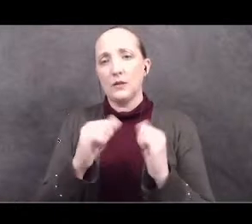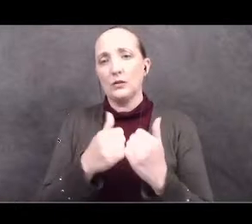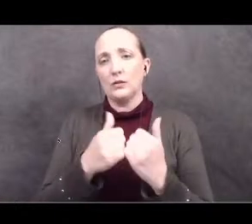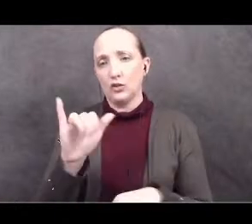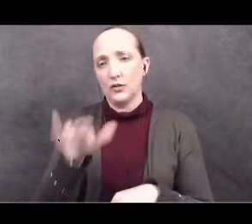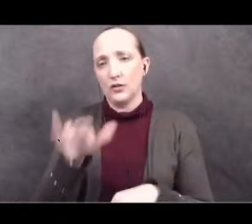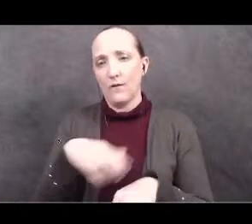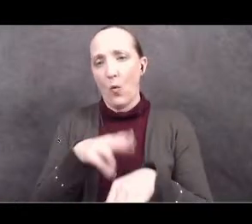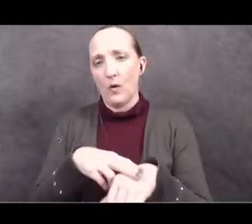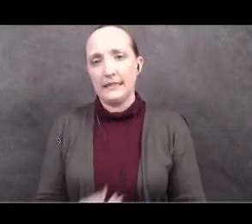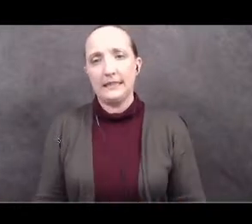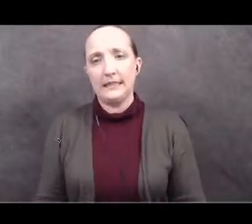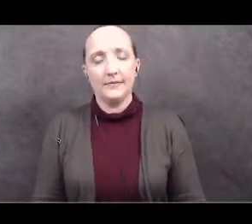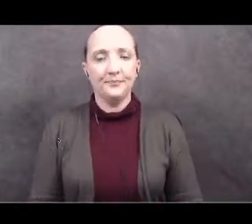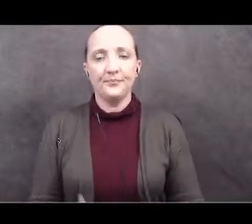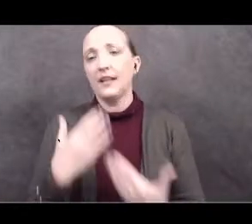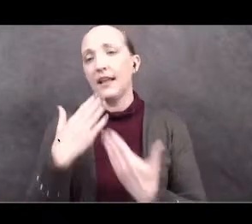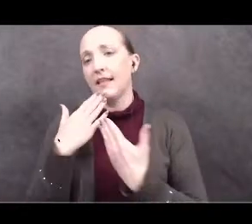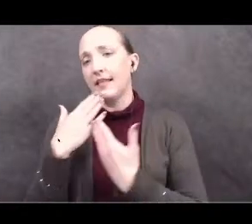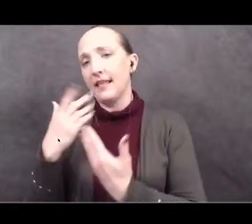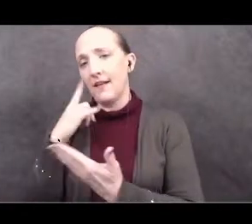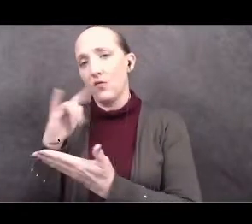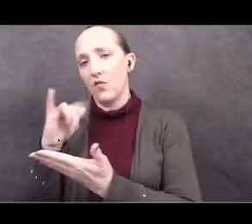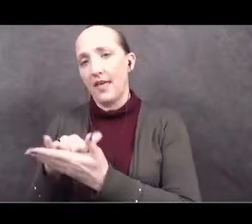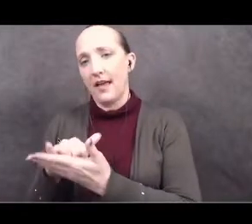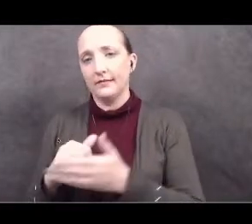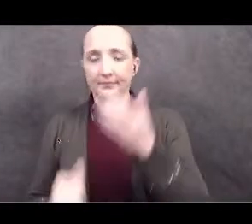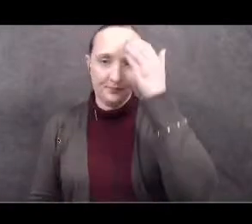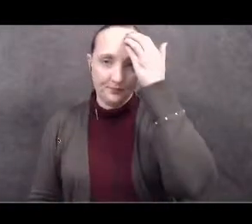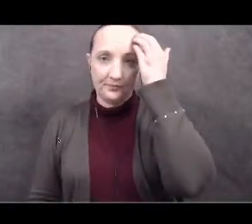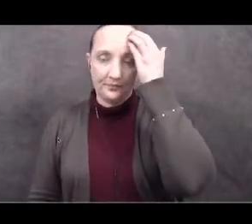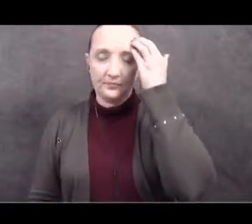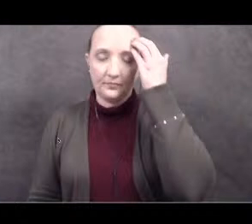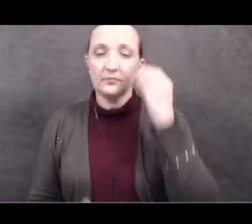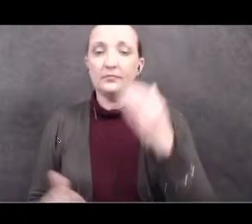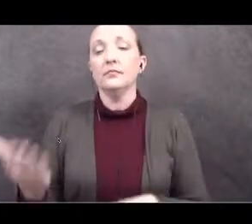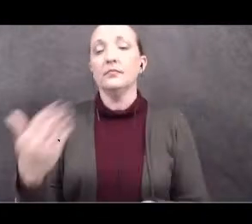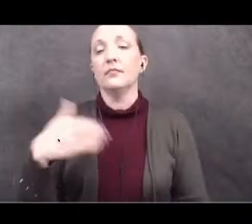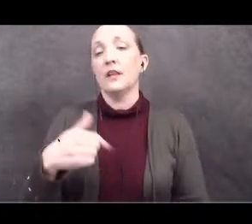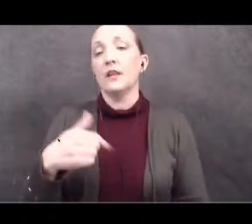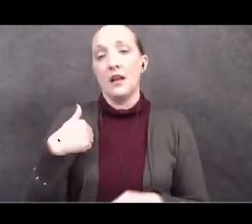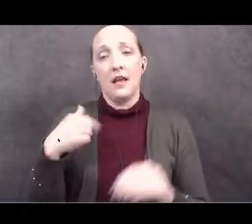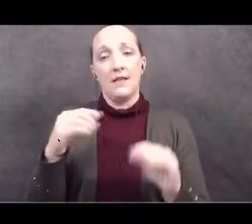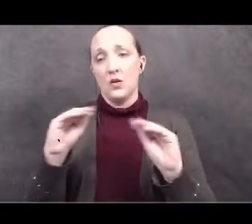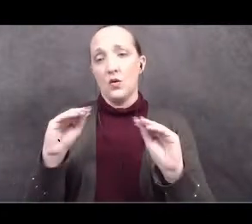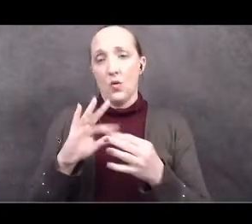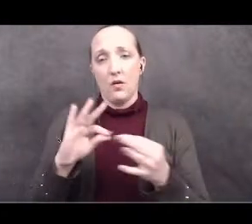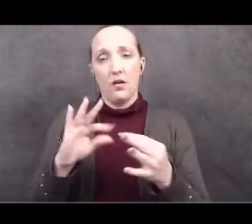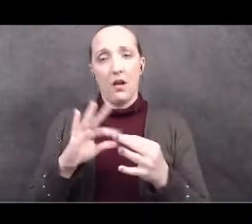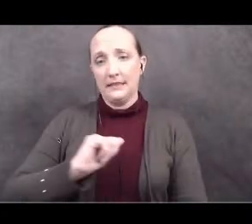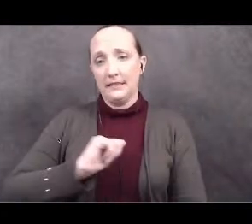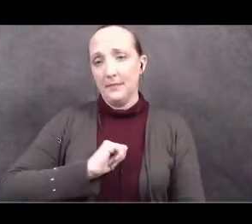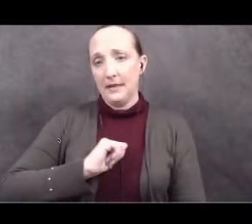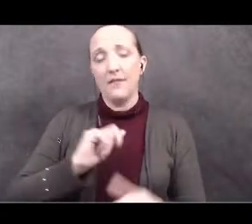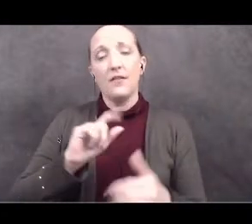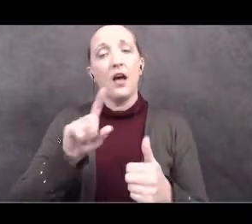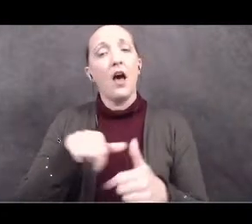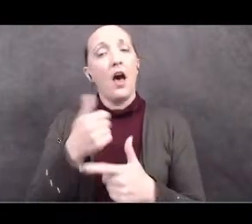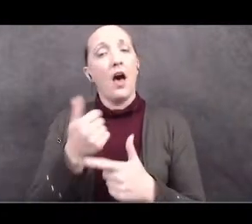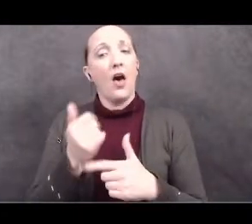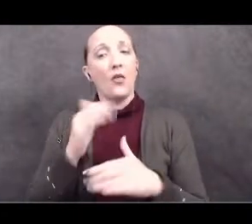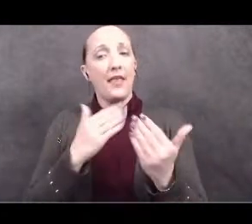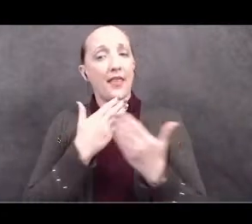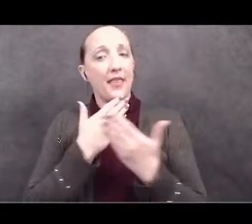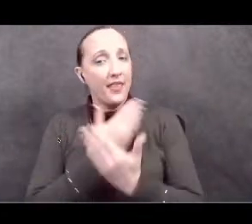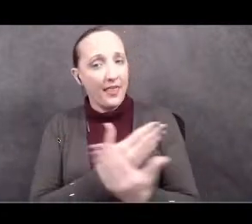so great thank you for that board member Thor NOA I I don't have any comments tonight myself other than I want to thank everybody for joining